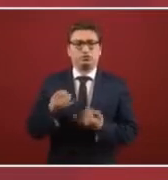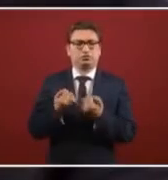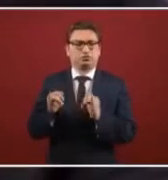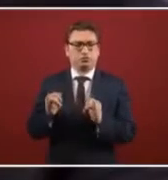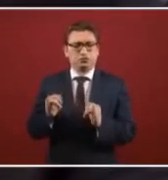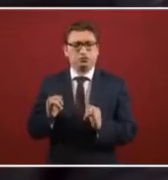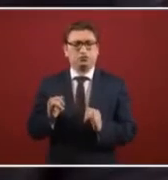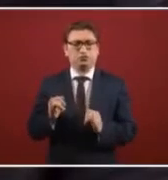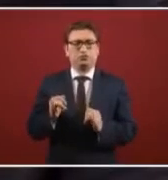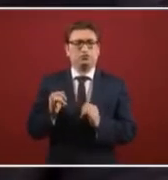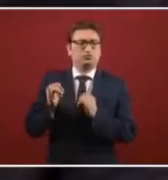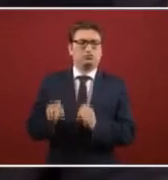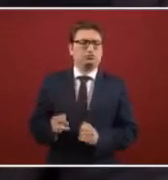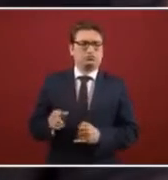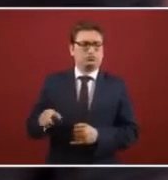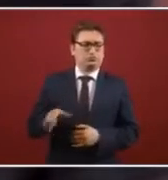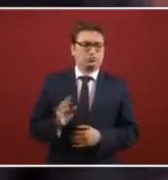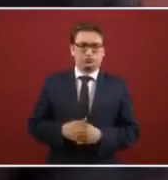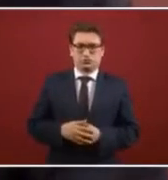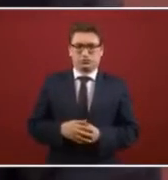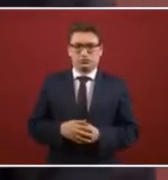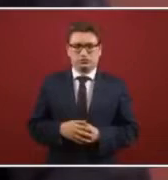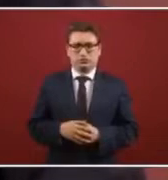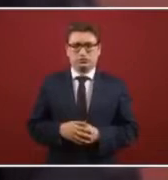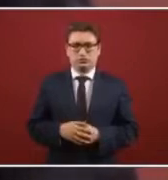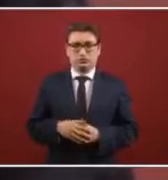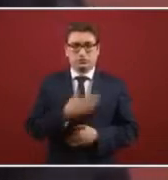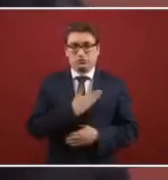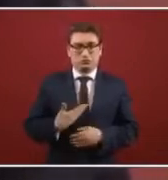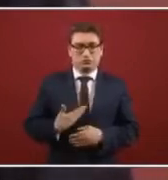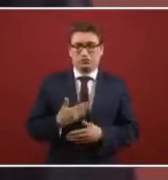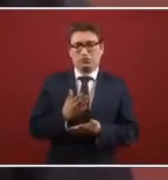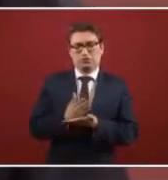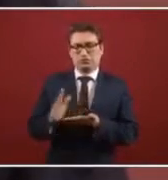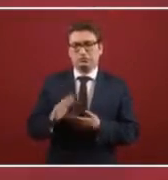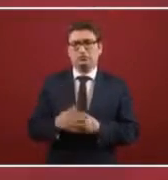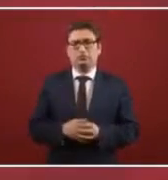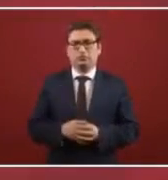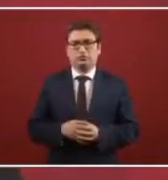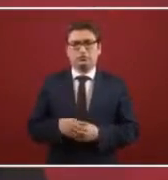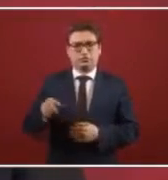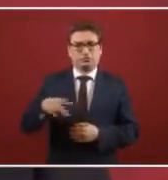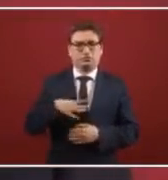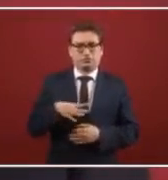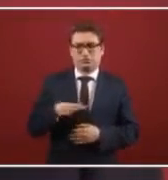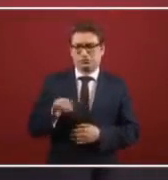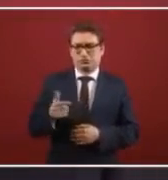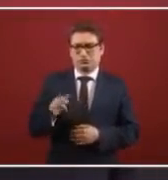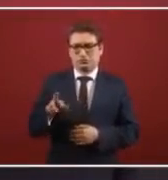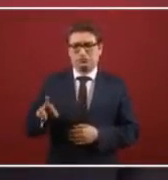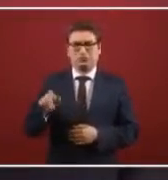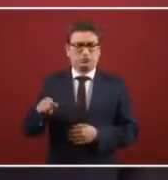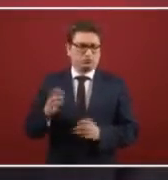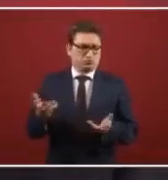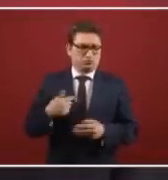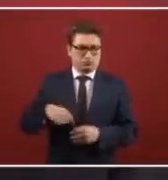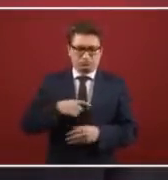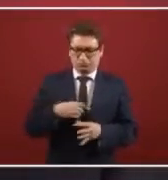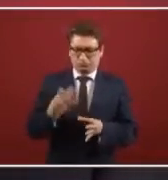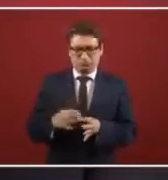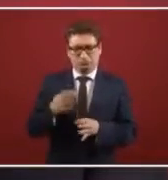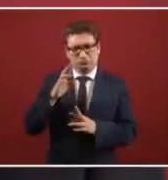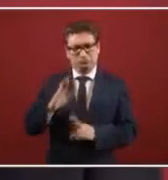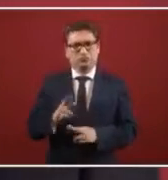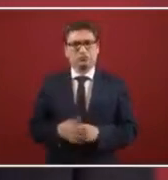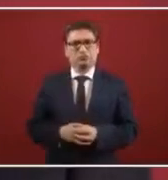independent, the autónoma, attorney del Poder autonomous Ejecutivo. from the executive power. Estamos cumpliendo So we're complying with it en